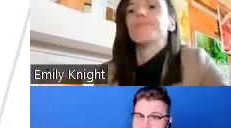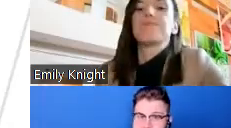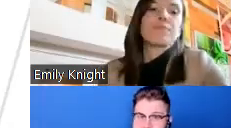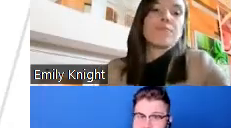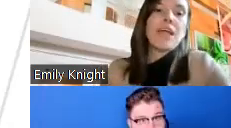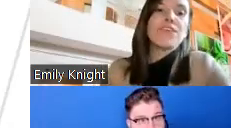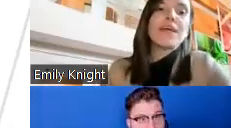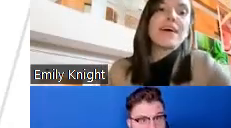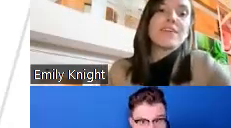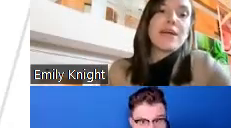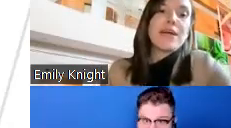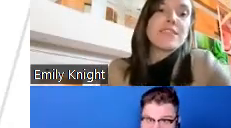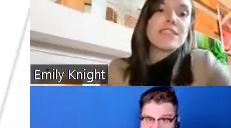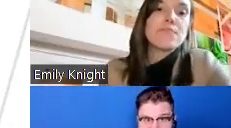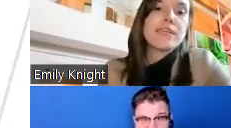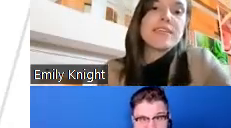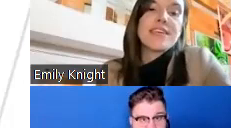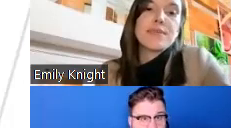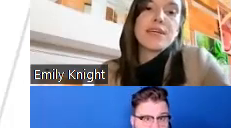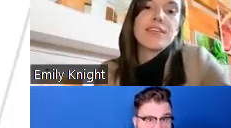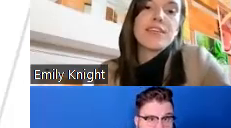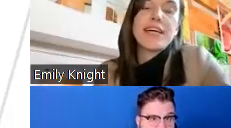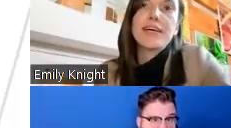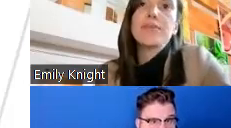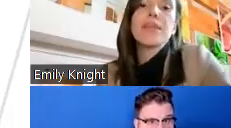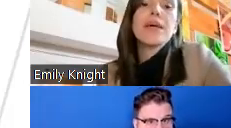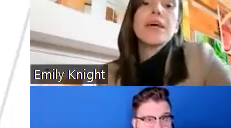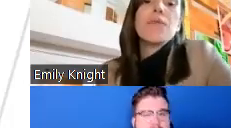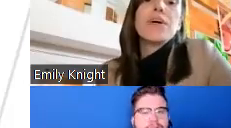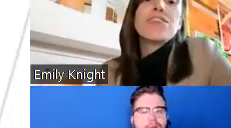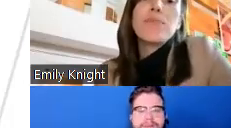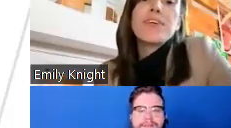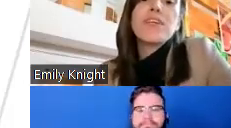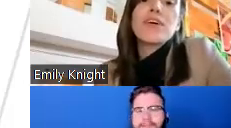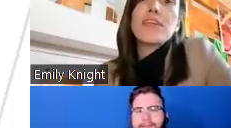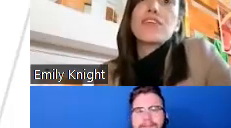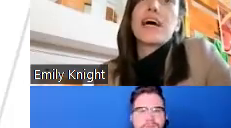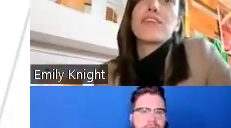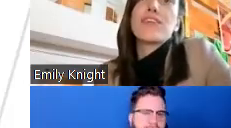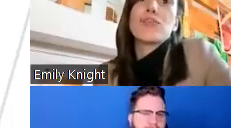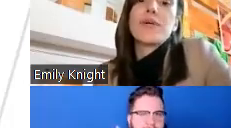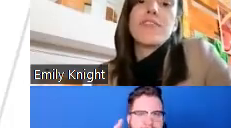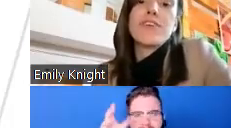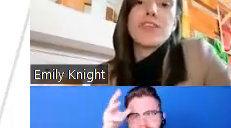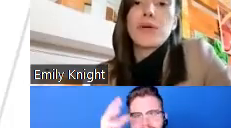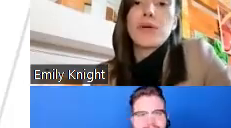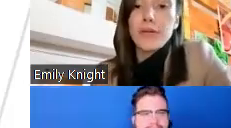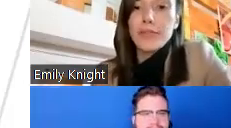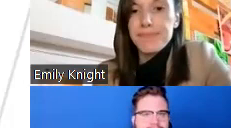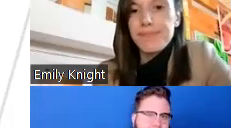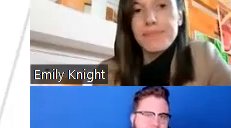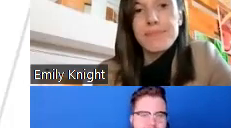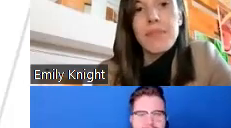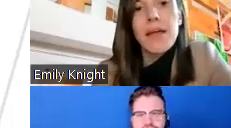skills. And so we asked the parents to complete an assessment called the Vineland, which helped us learn about their child's social behaviors in the real